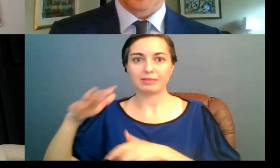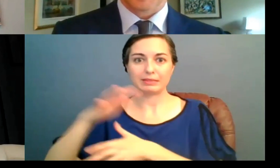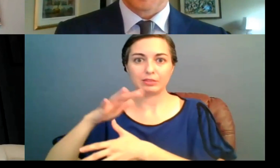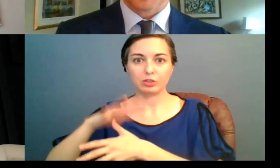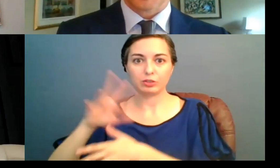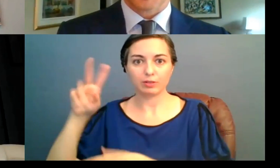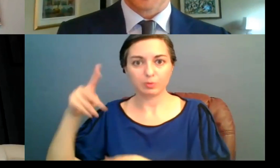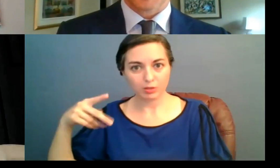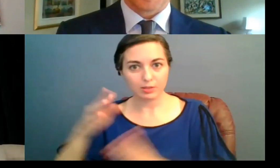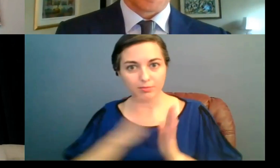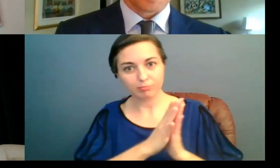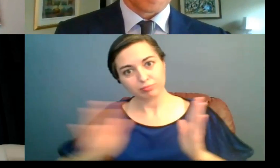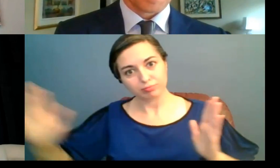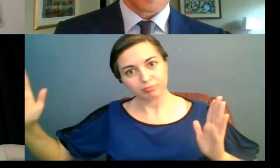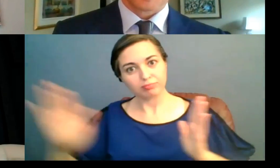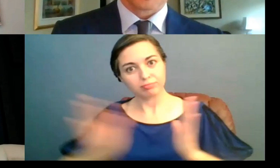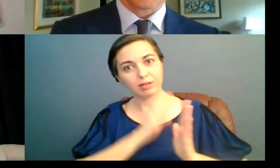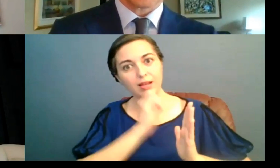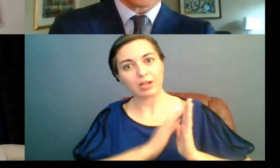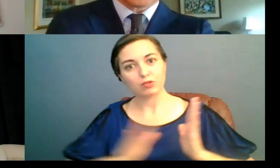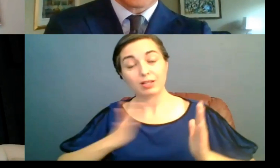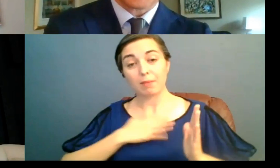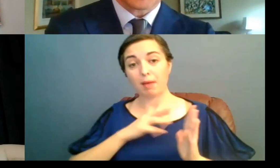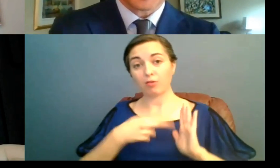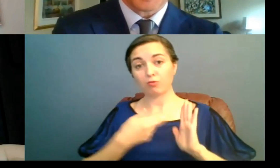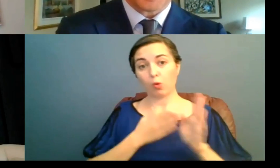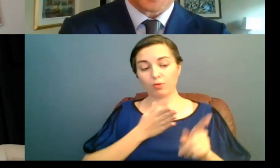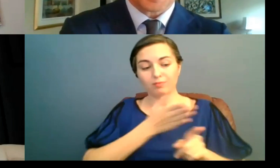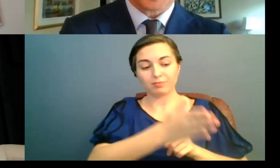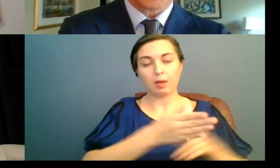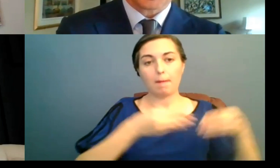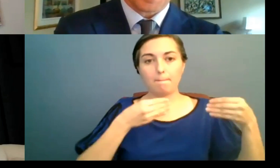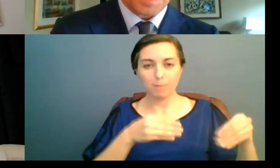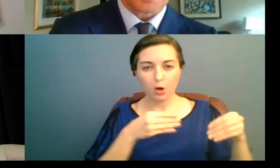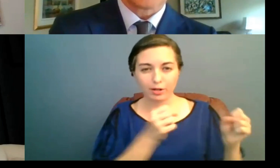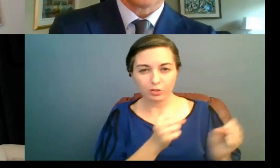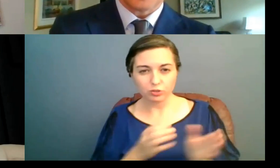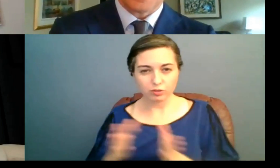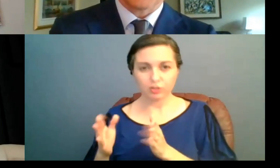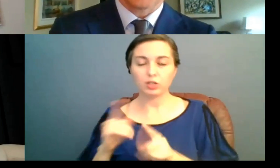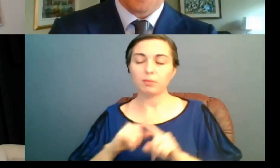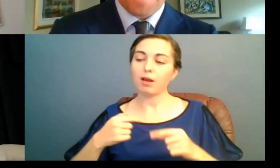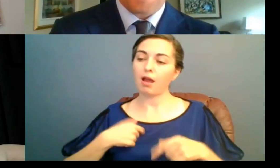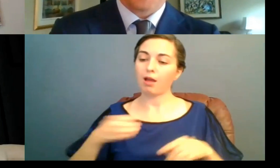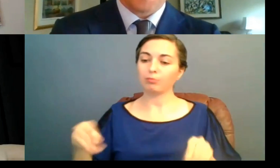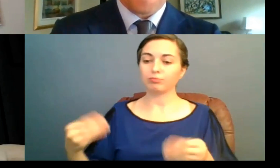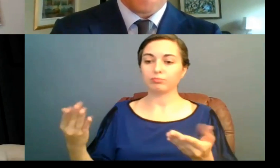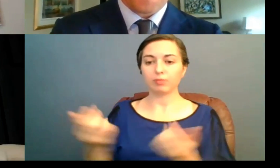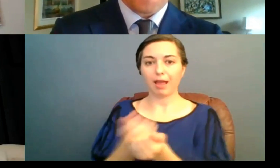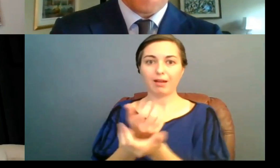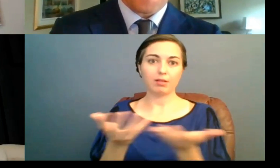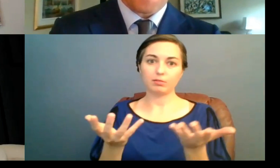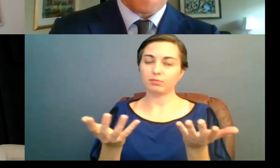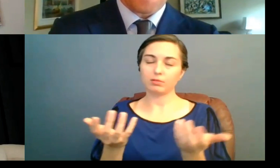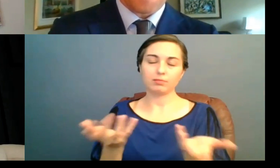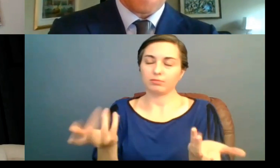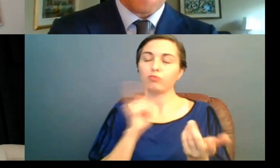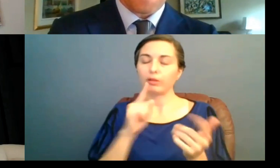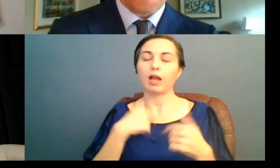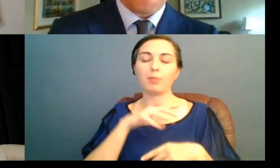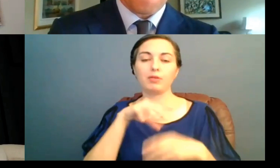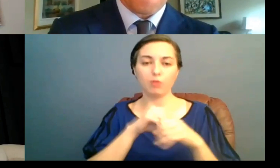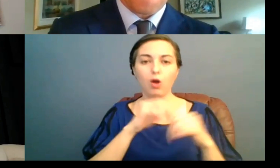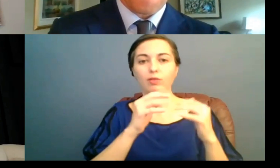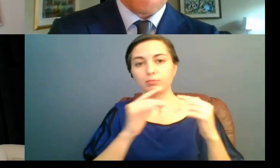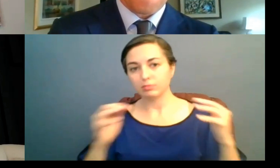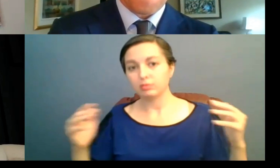really primarily specialize in marketing strategic stuff, but I also just do anything and everything. So one thing that we're going to talk